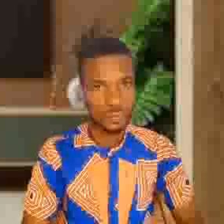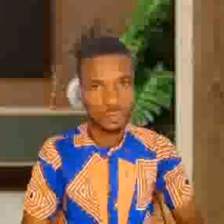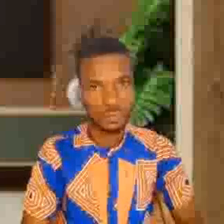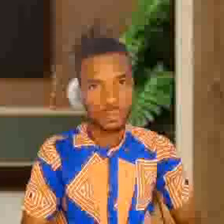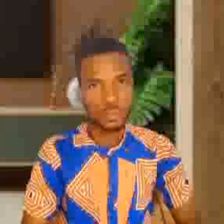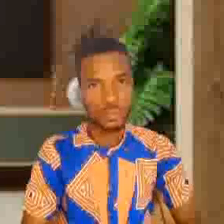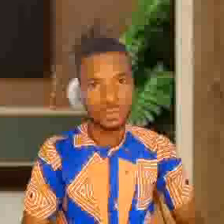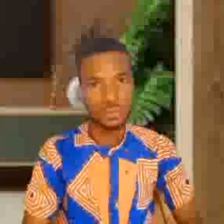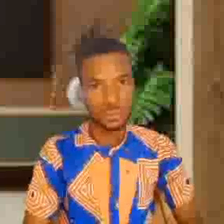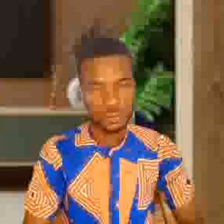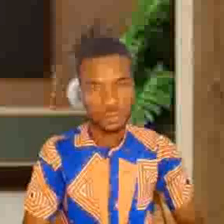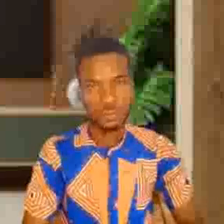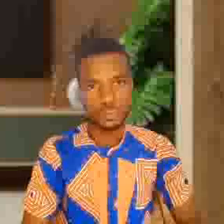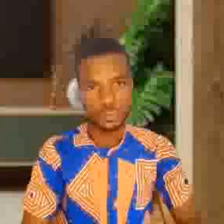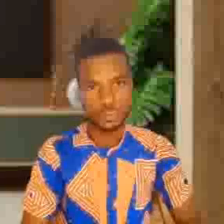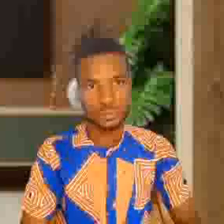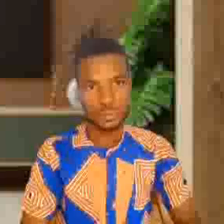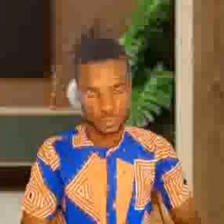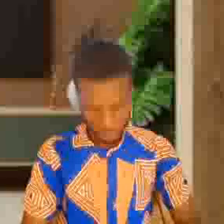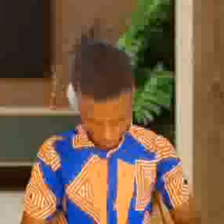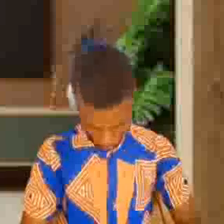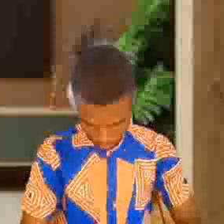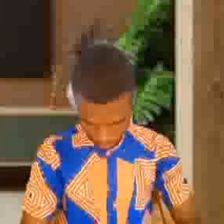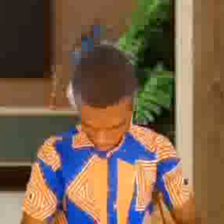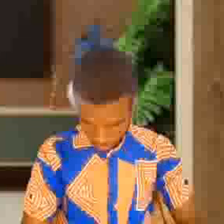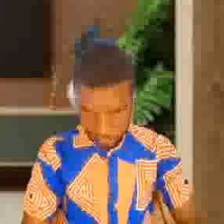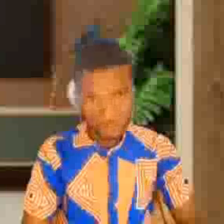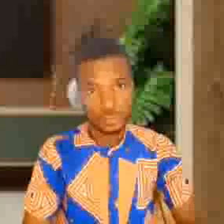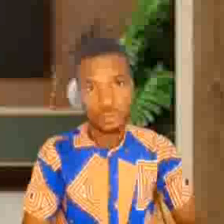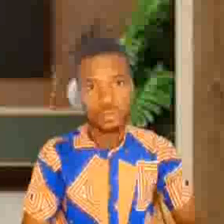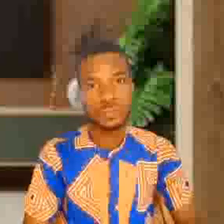It was well structured, and there was sufficient allowance that was made for error.